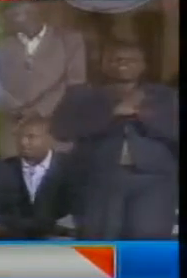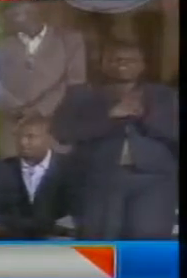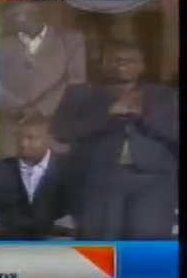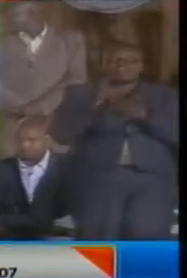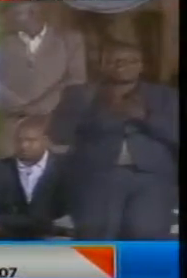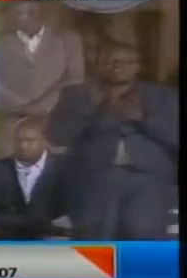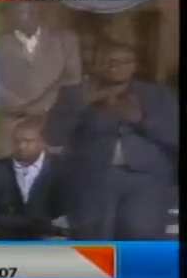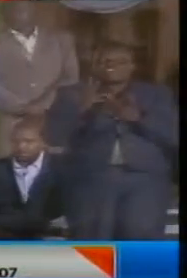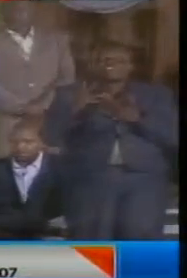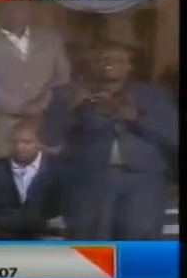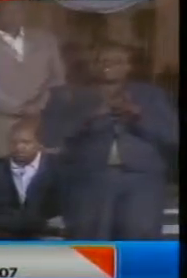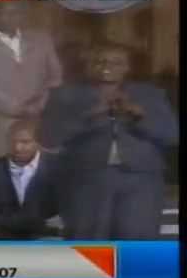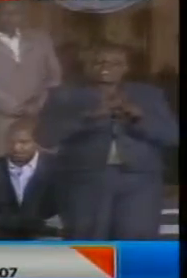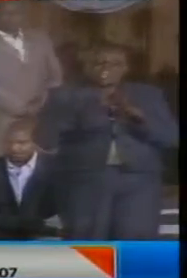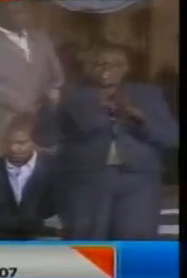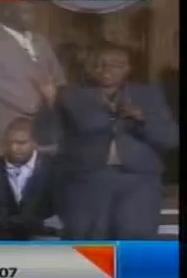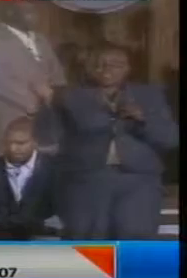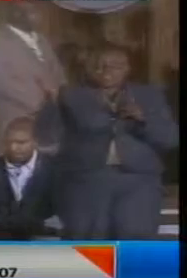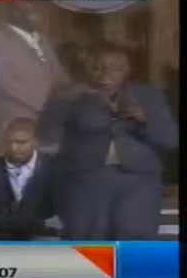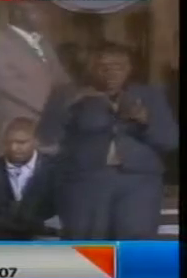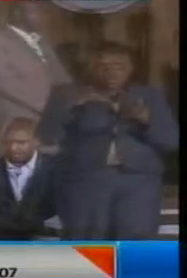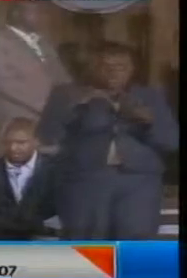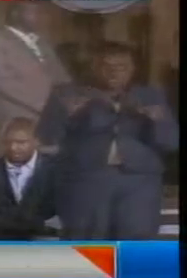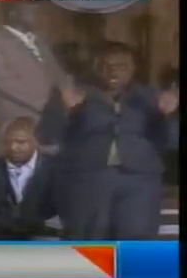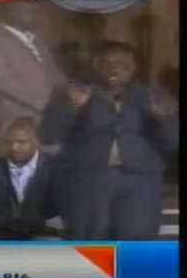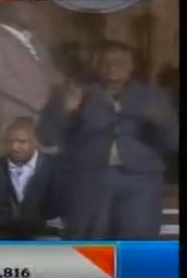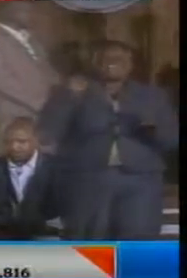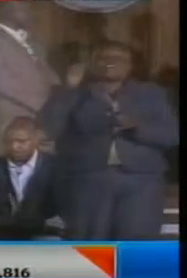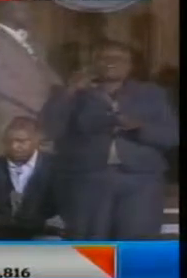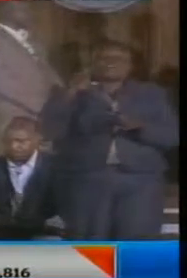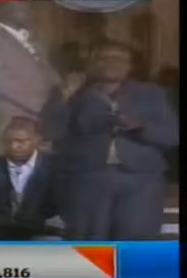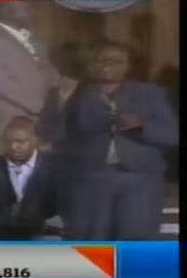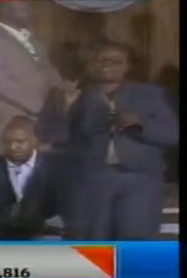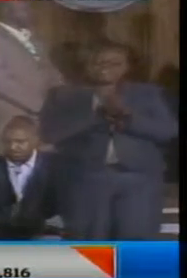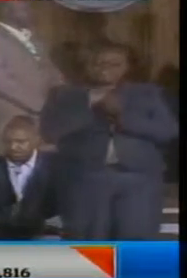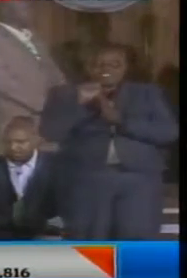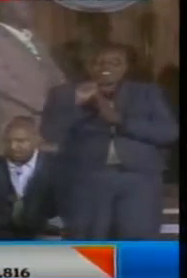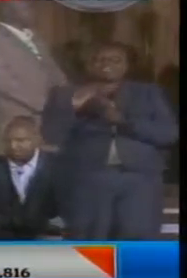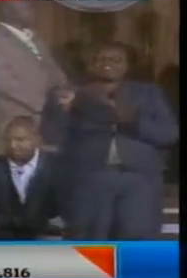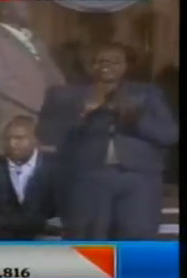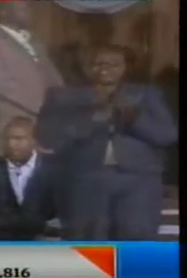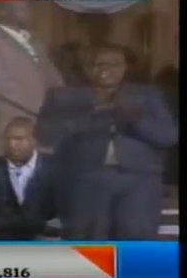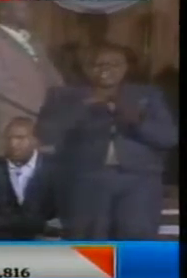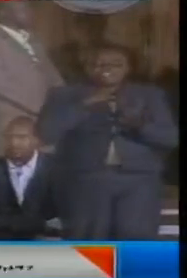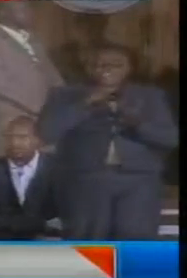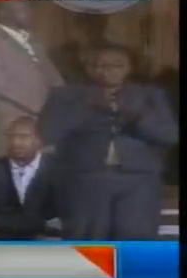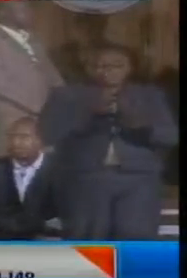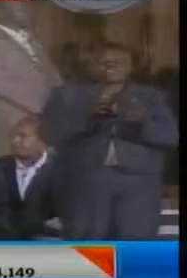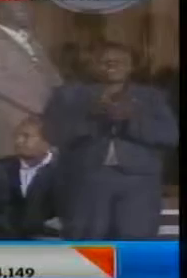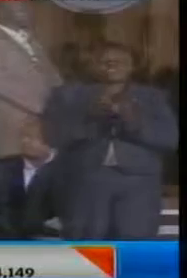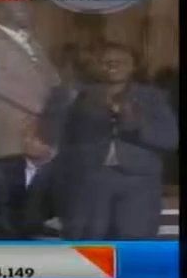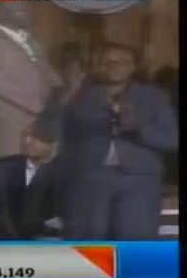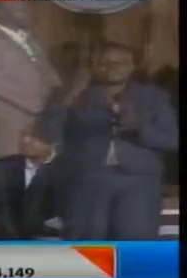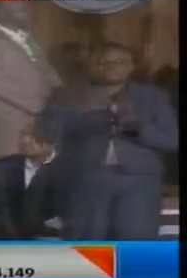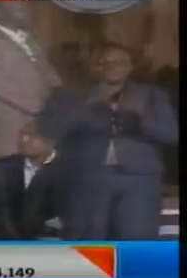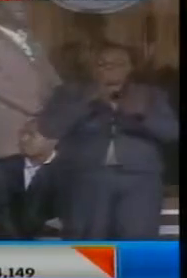and 47 county returning officers. So far, 215 returning officers have reported and presented